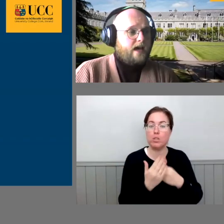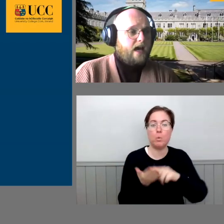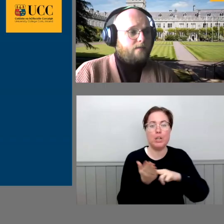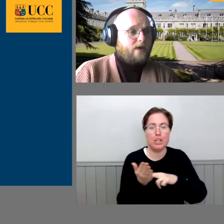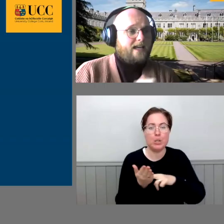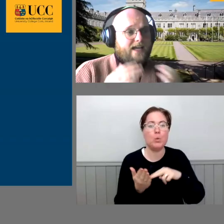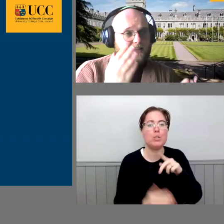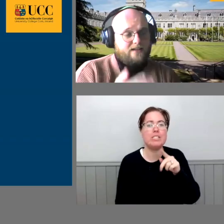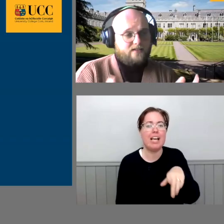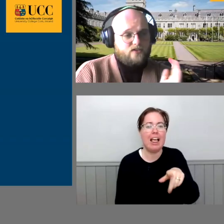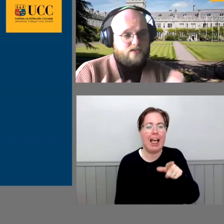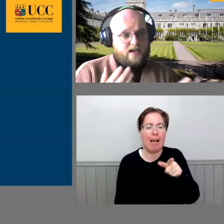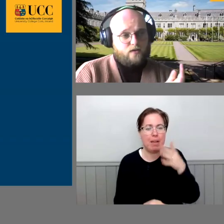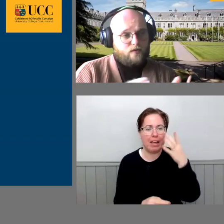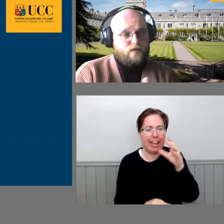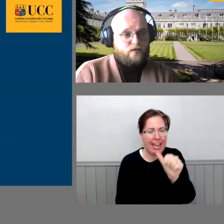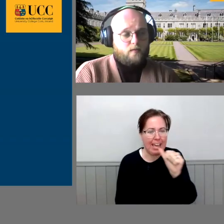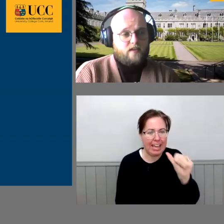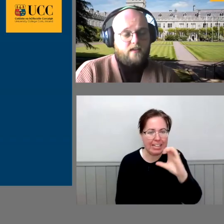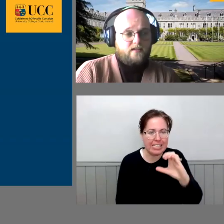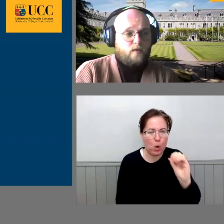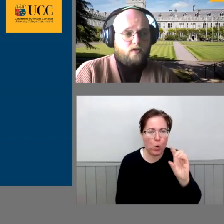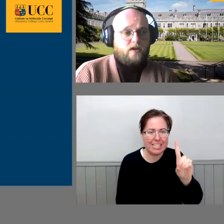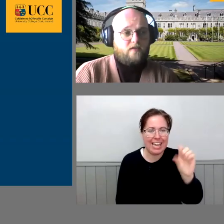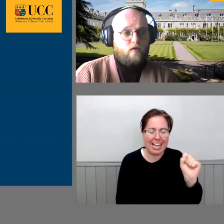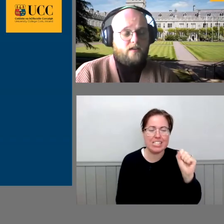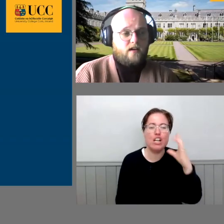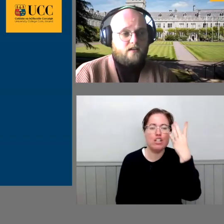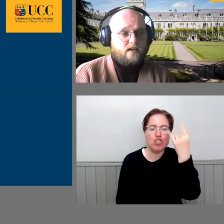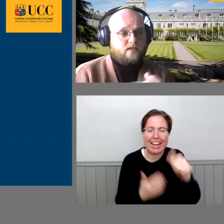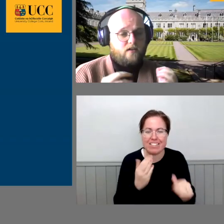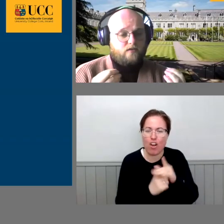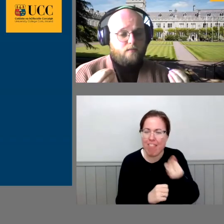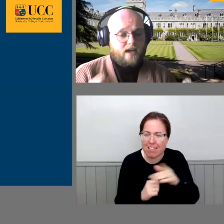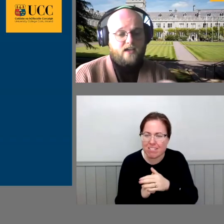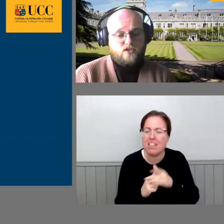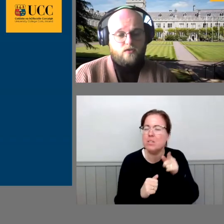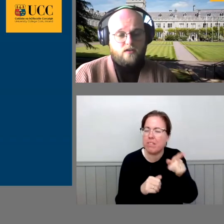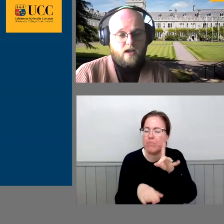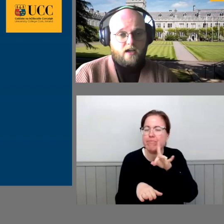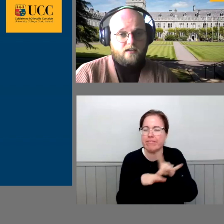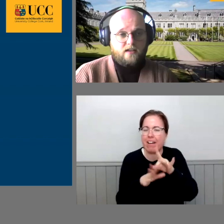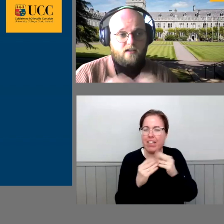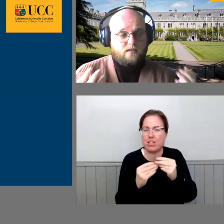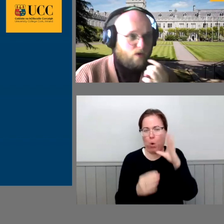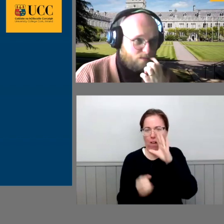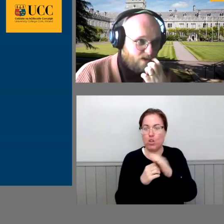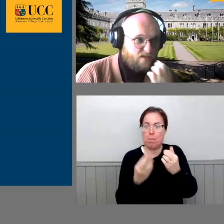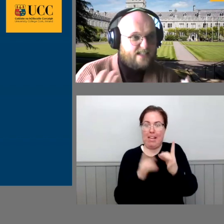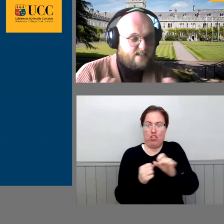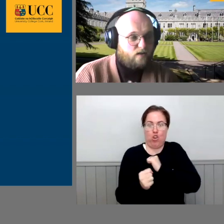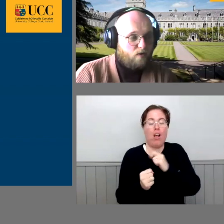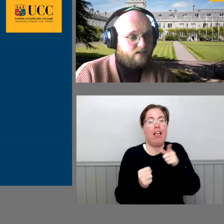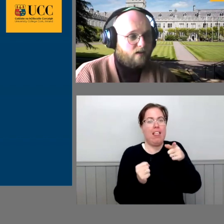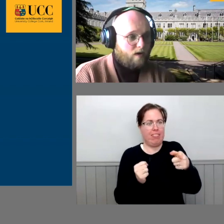that. And again, this is just an overview of some of the things that we were looking for in the context of making sure or